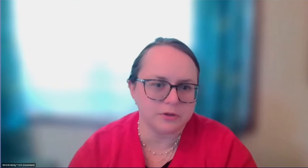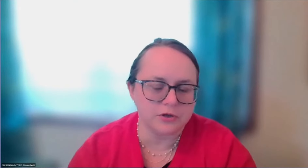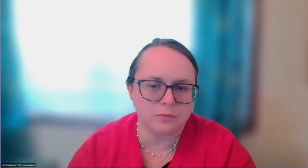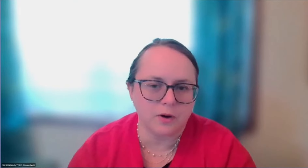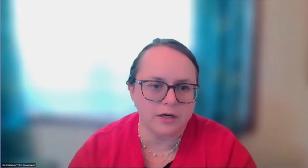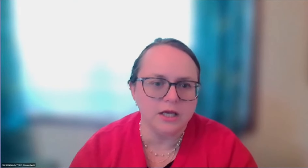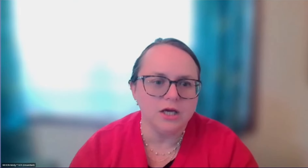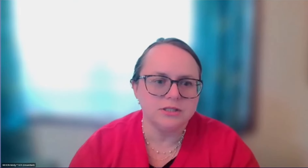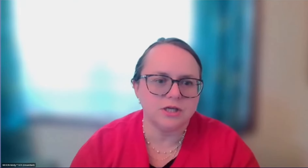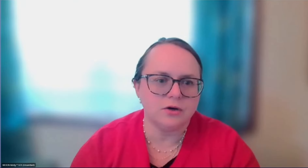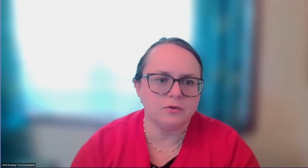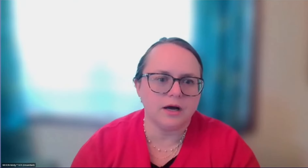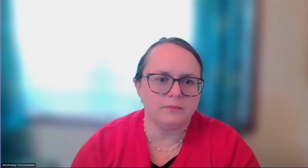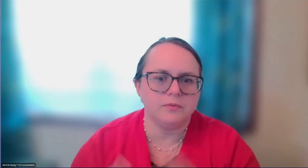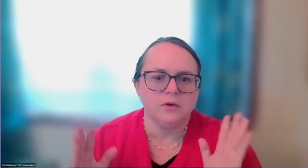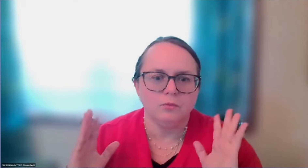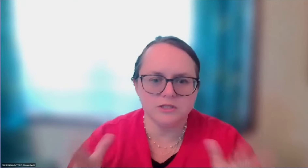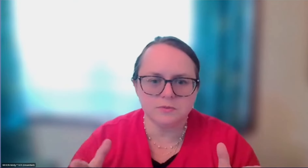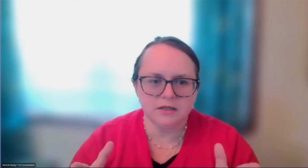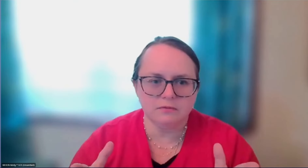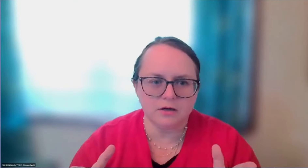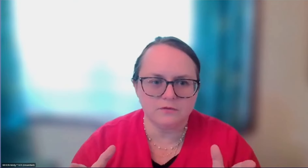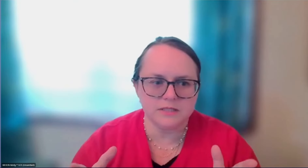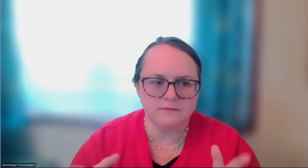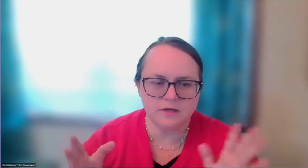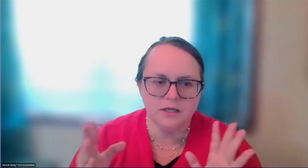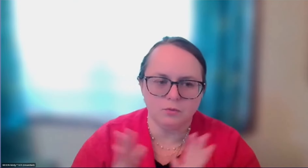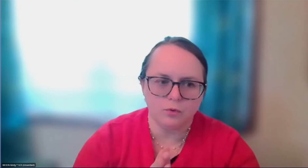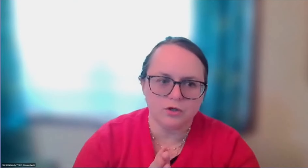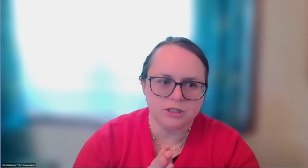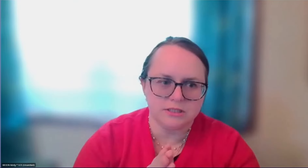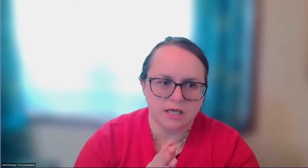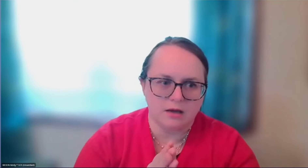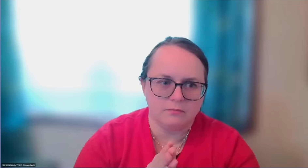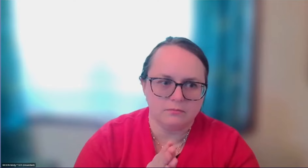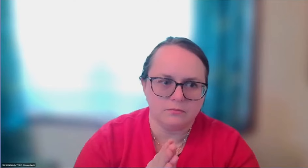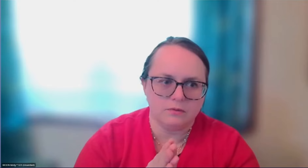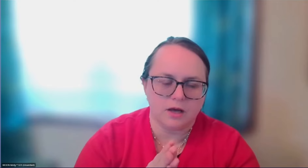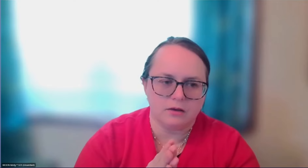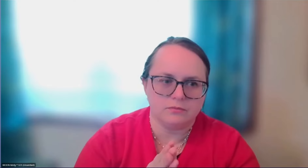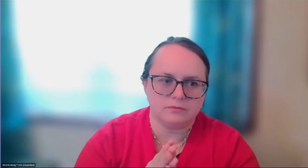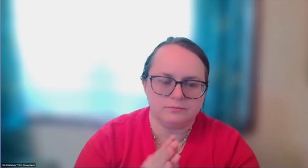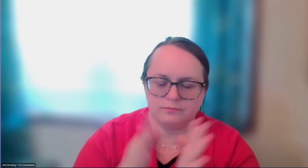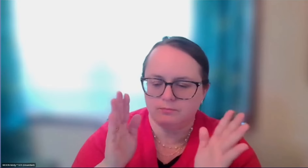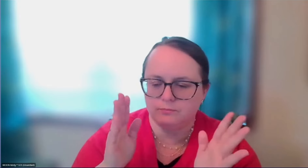and select a political party. So once we get the record from DMV, we're just